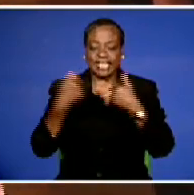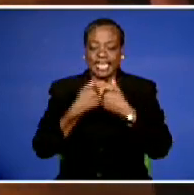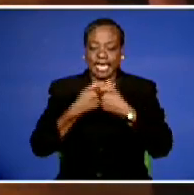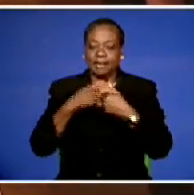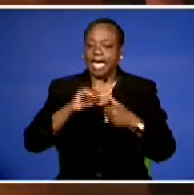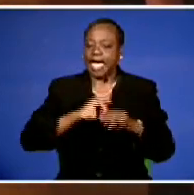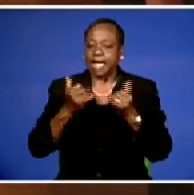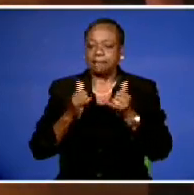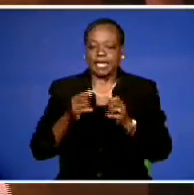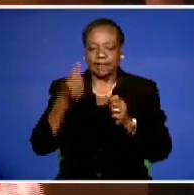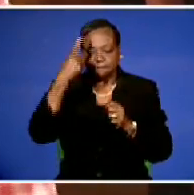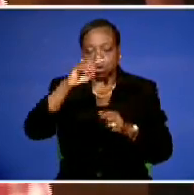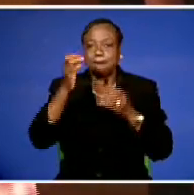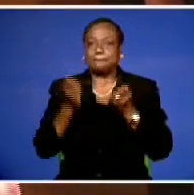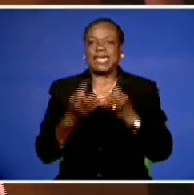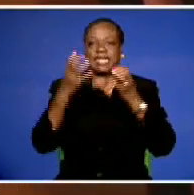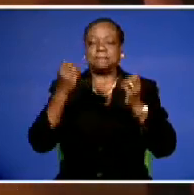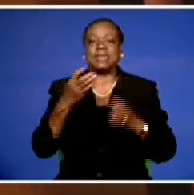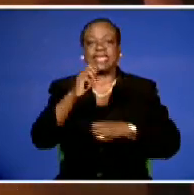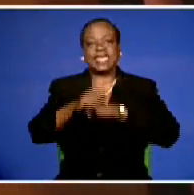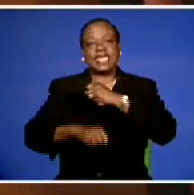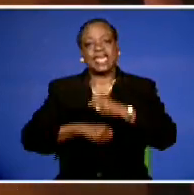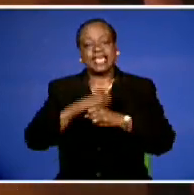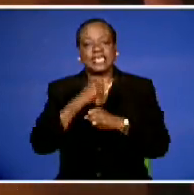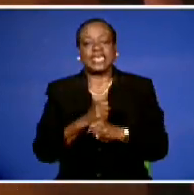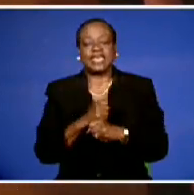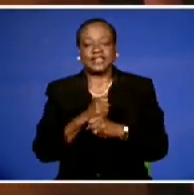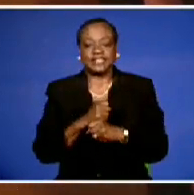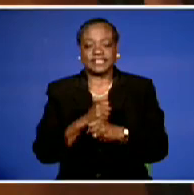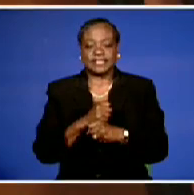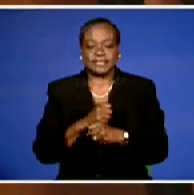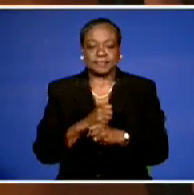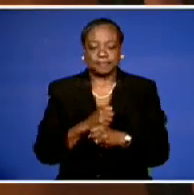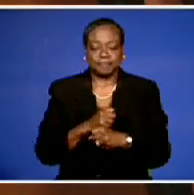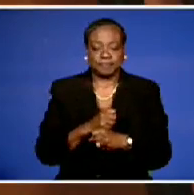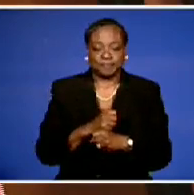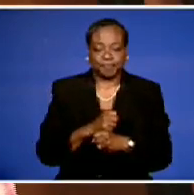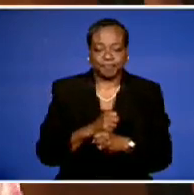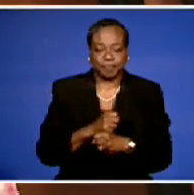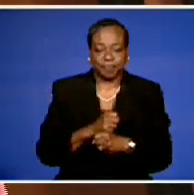years. I started with